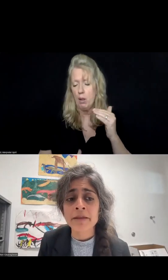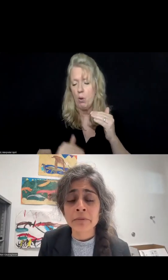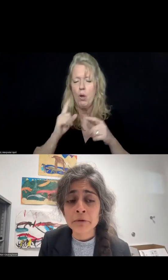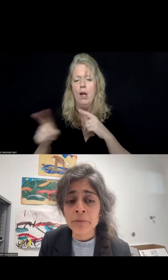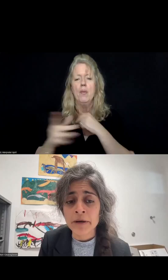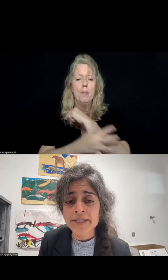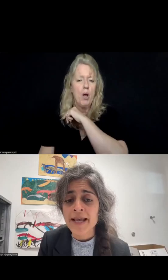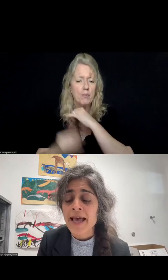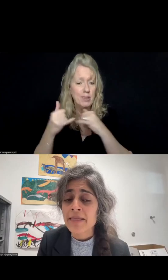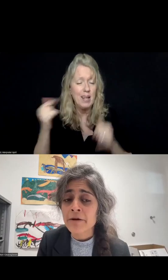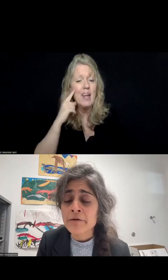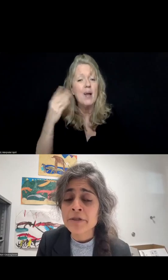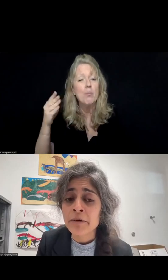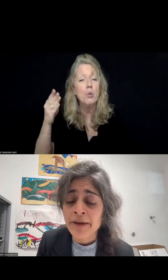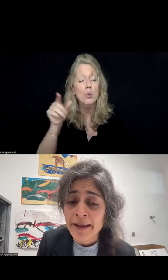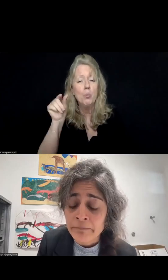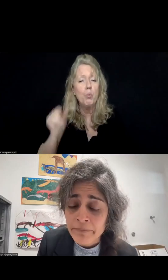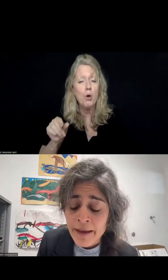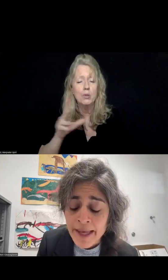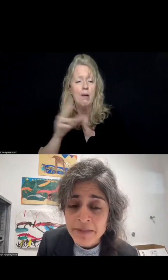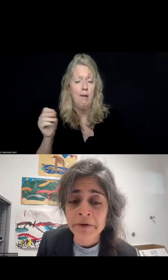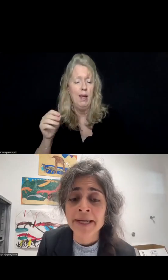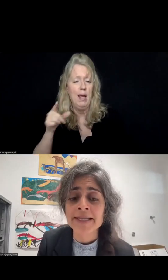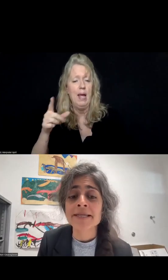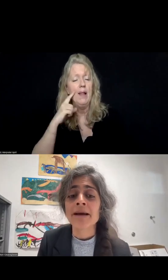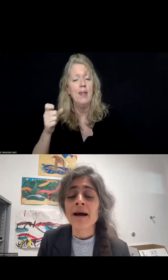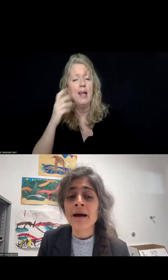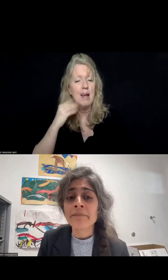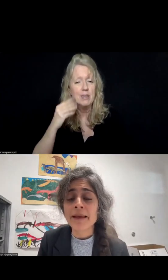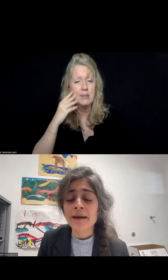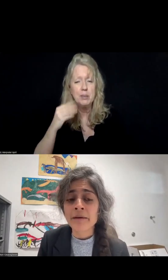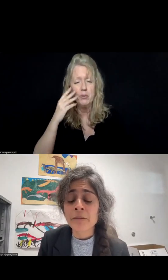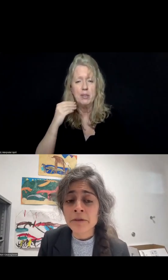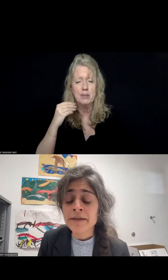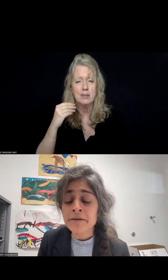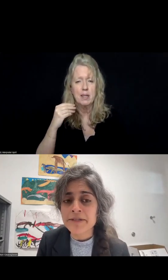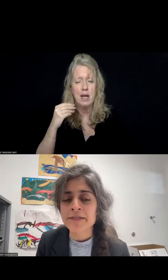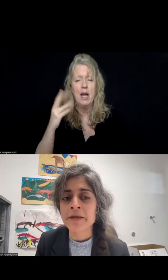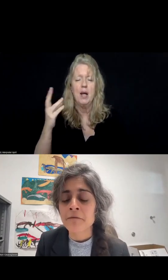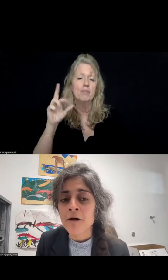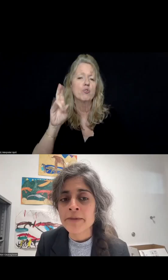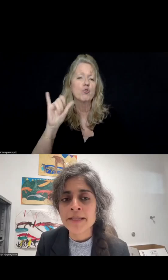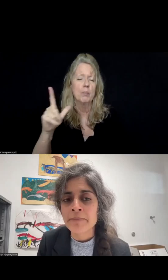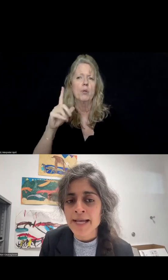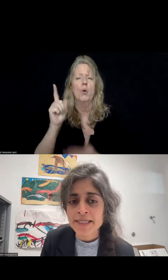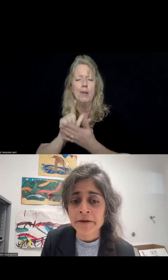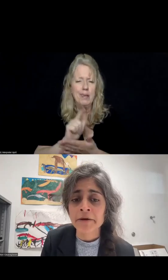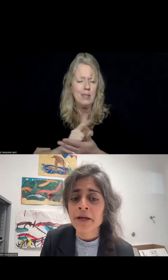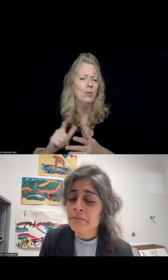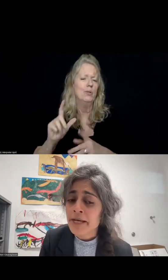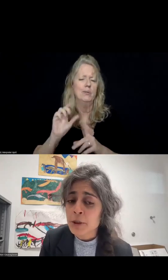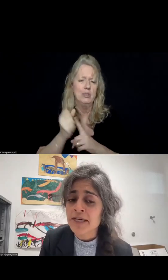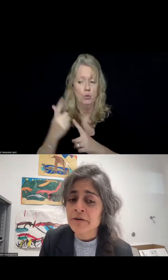represented by the blue bars, and those who have experienced criminal legal system involvement in the past